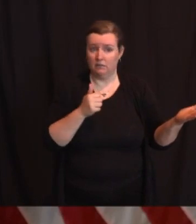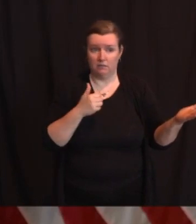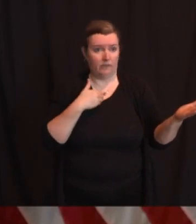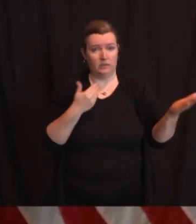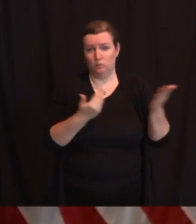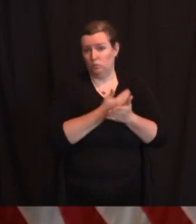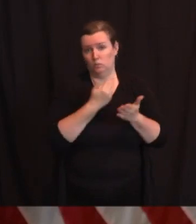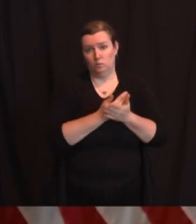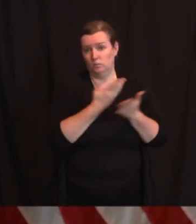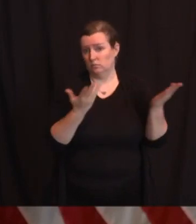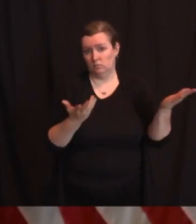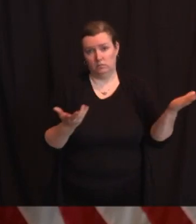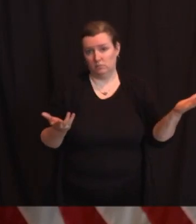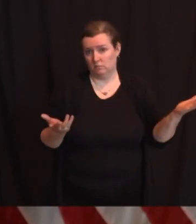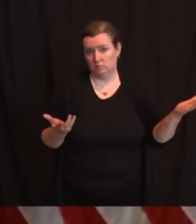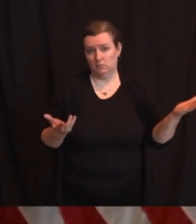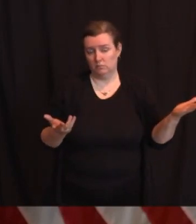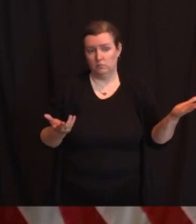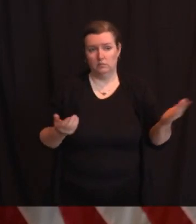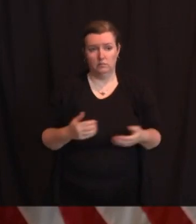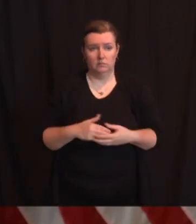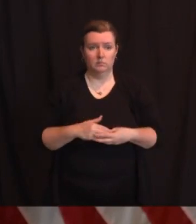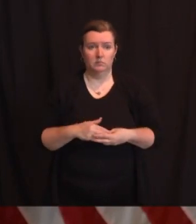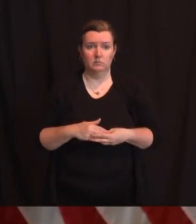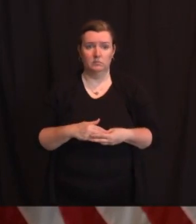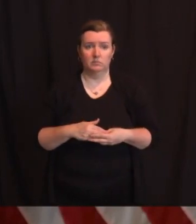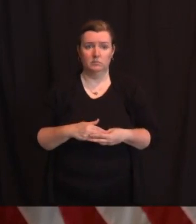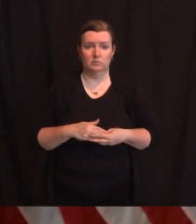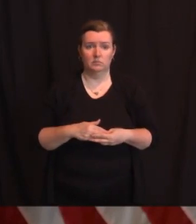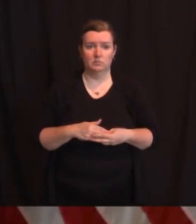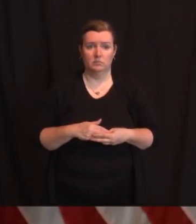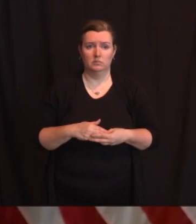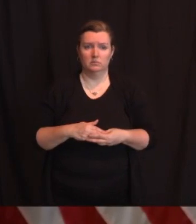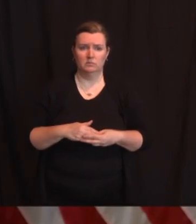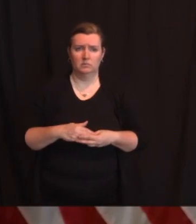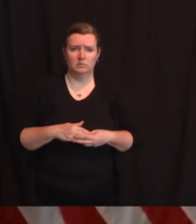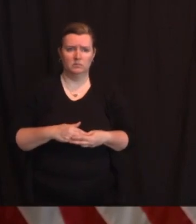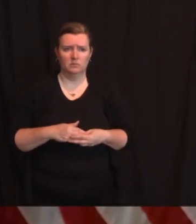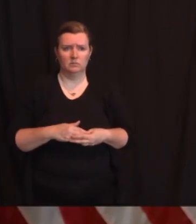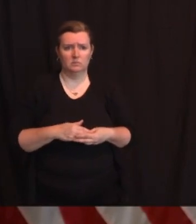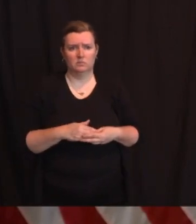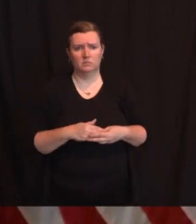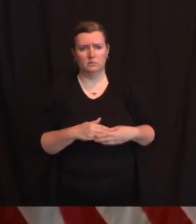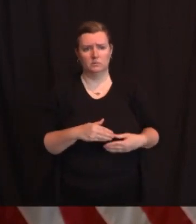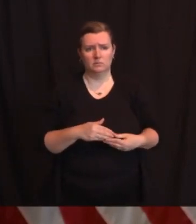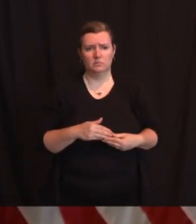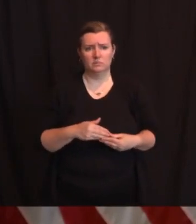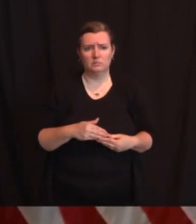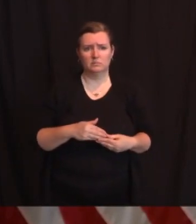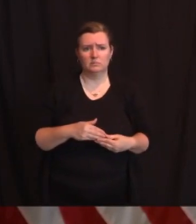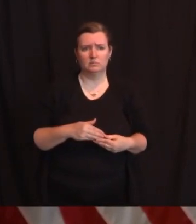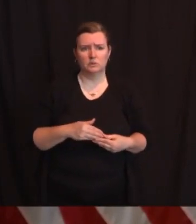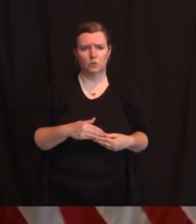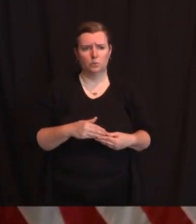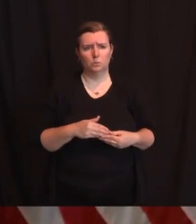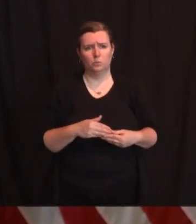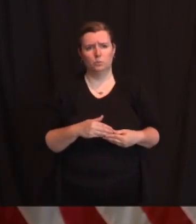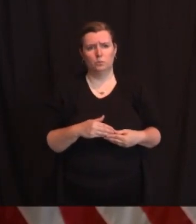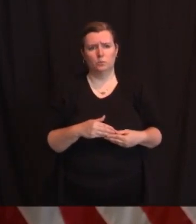And we also, but I think maybe more strategically, we needed to present sort of